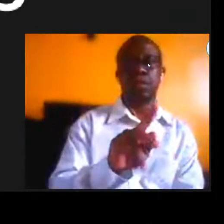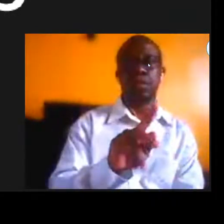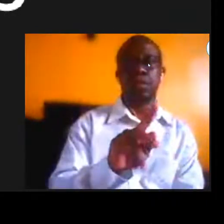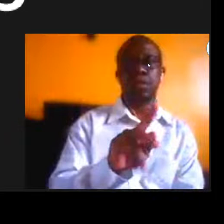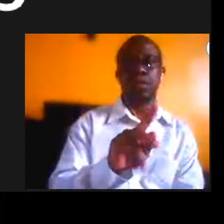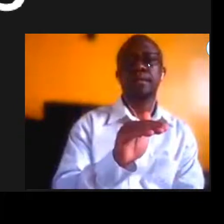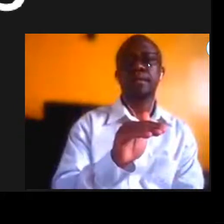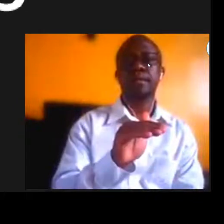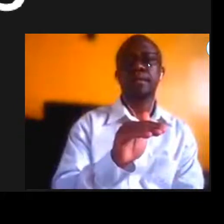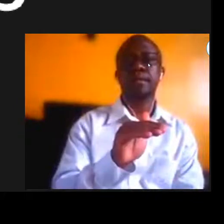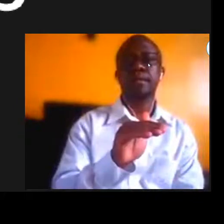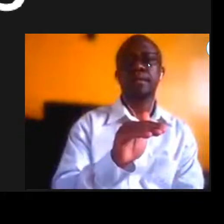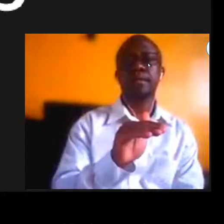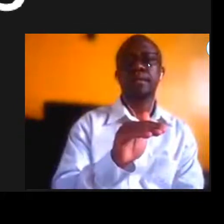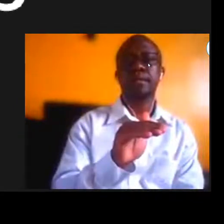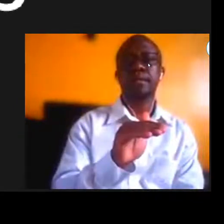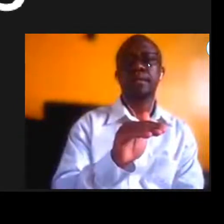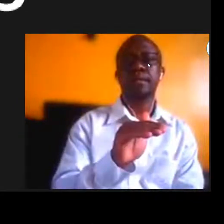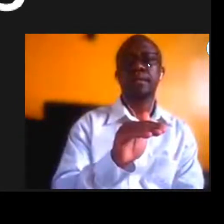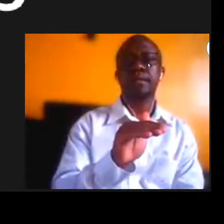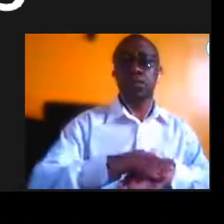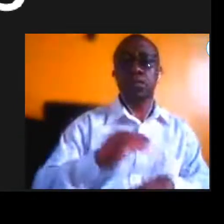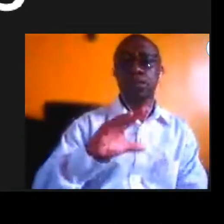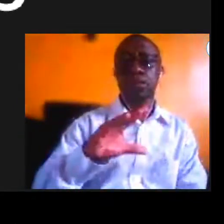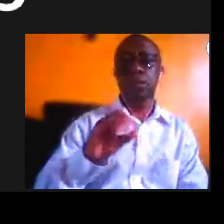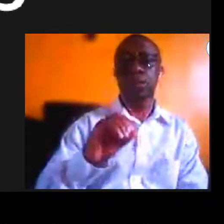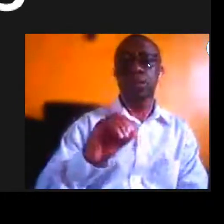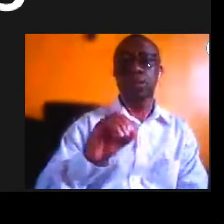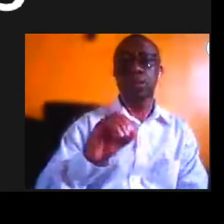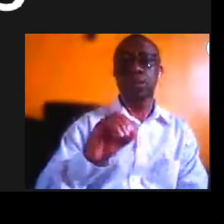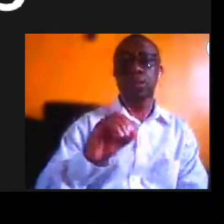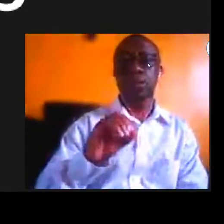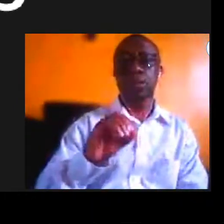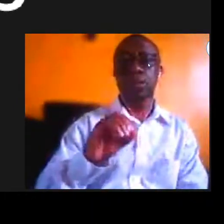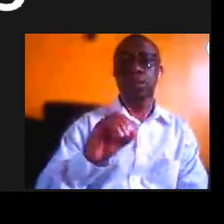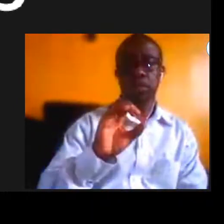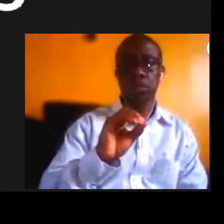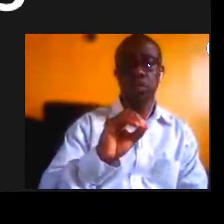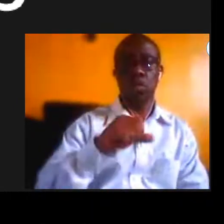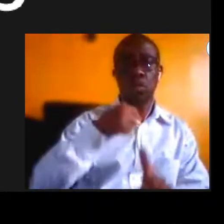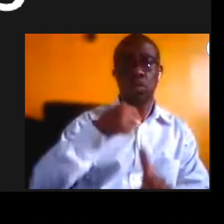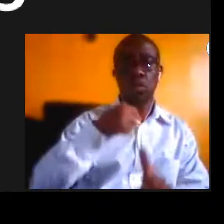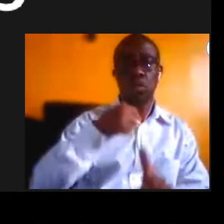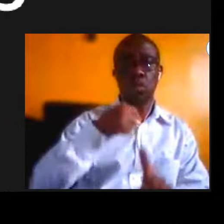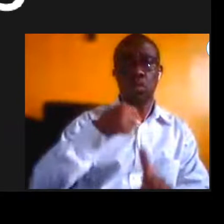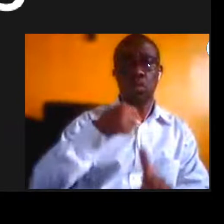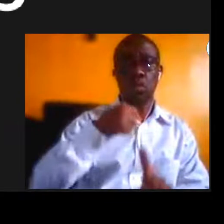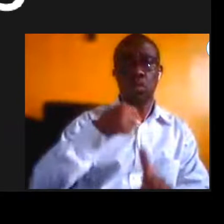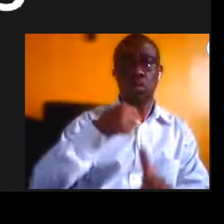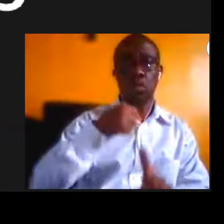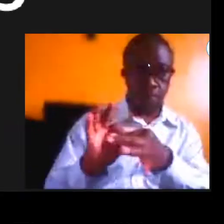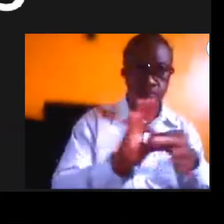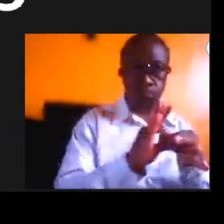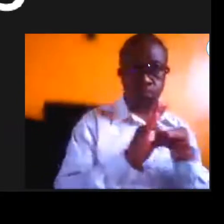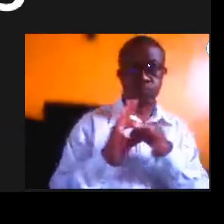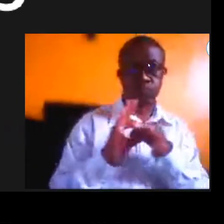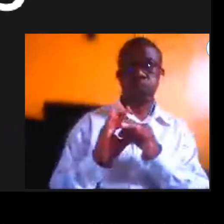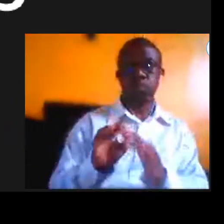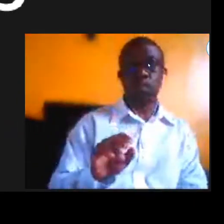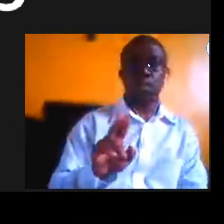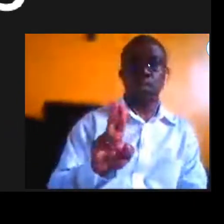a recommendation that CSOs also need to lobby for combining of the UNCRC reporting and